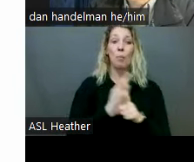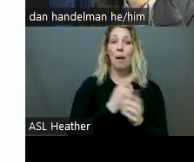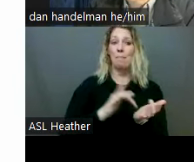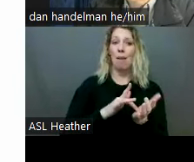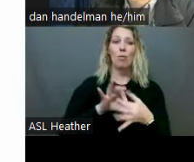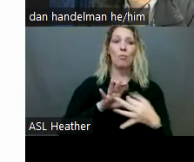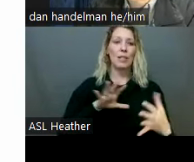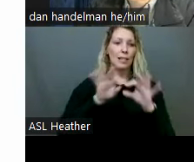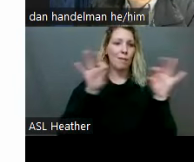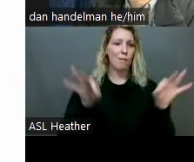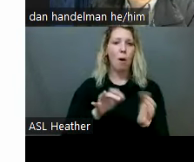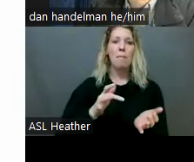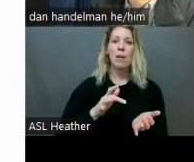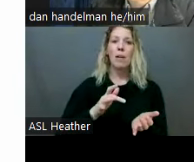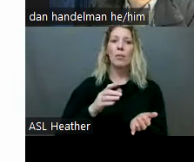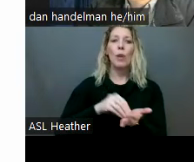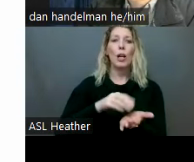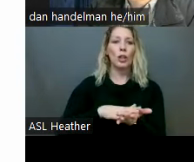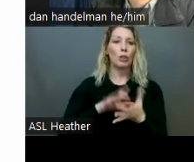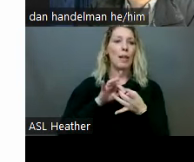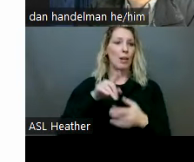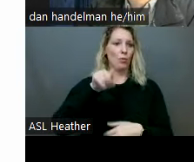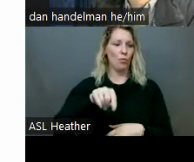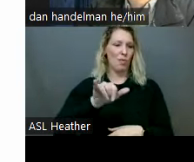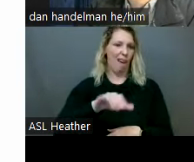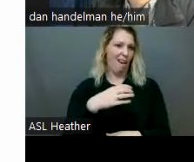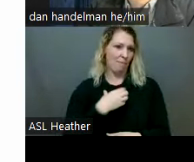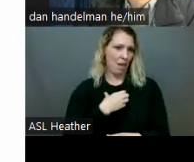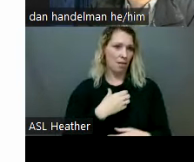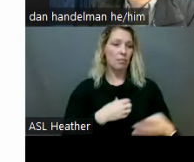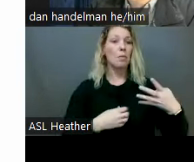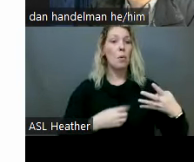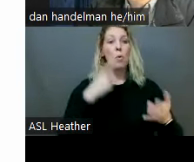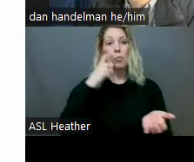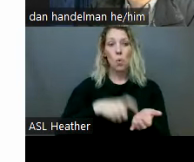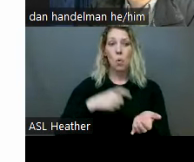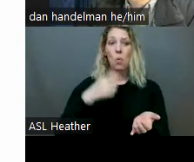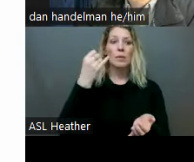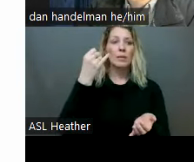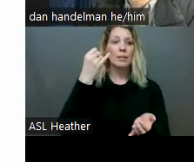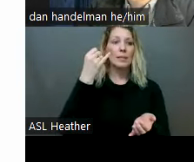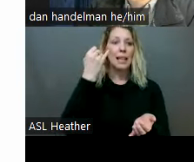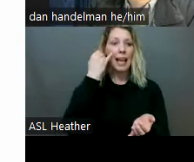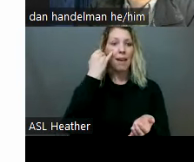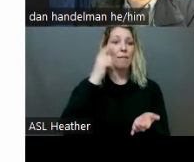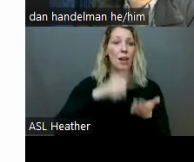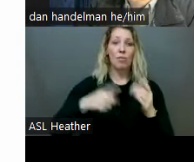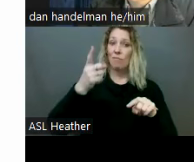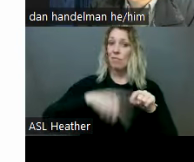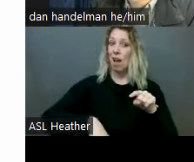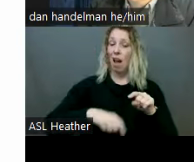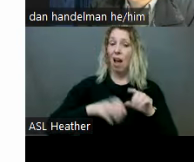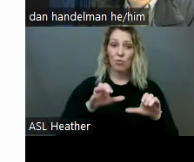for records related to the complaint. 4, notice if the investigation cannot be completed in the